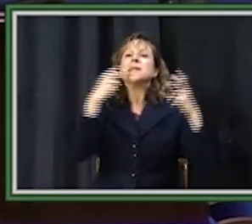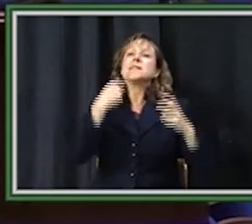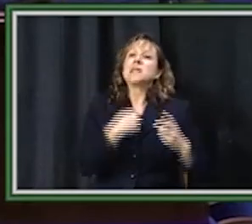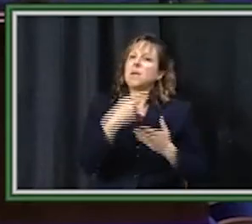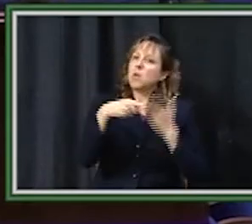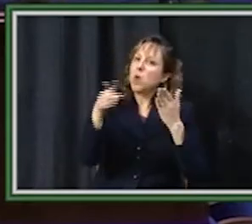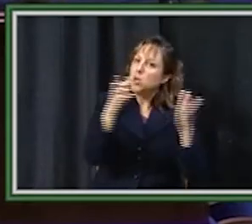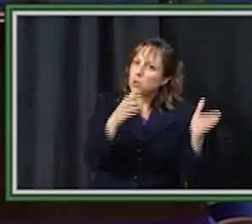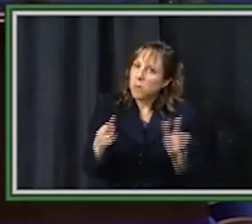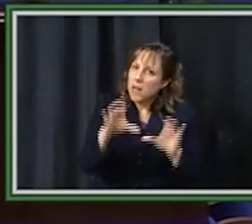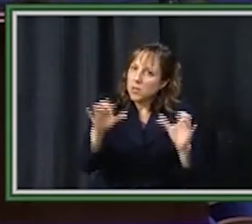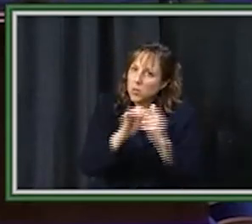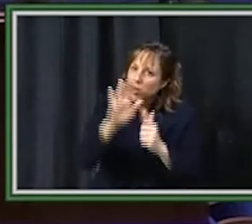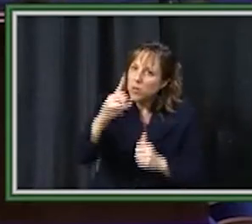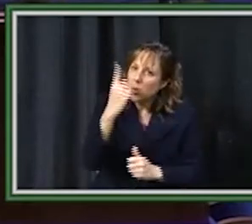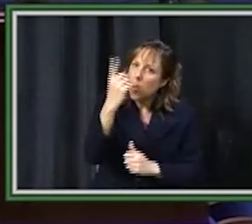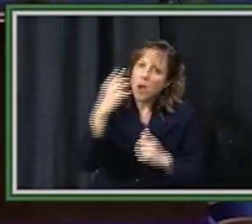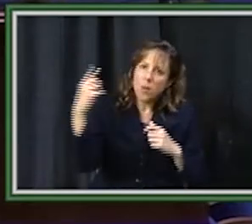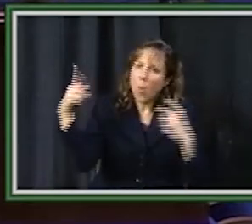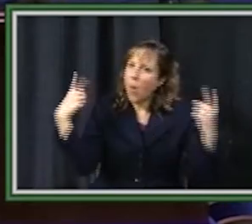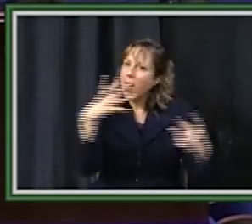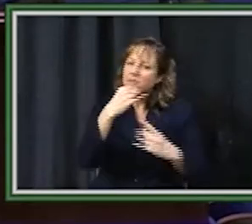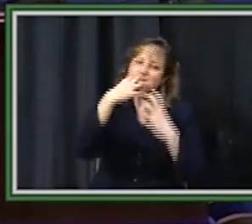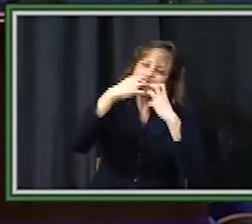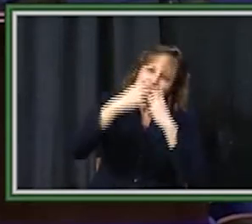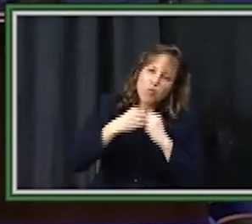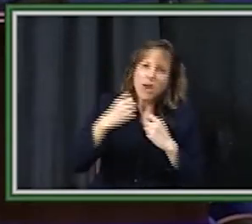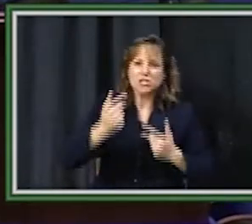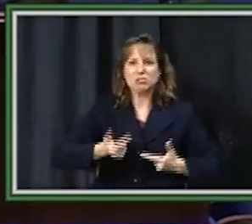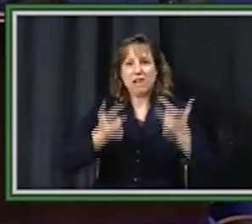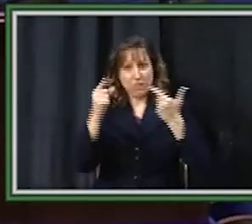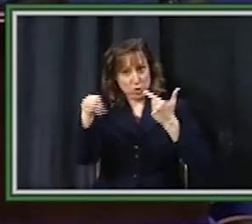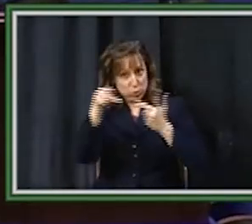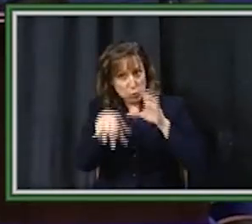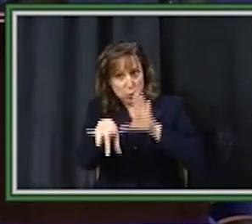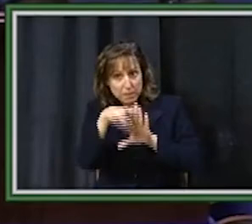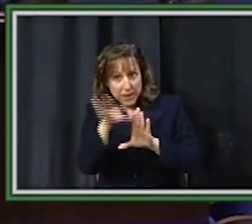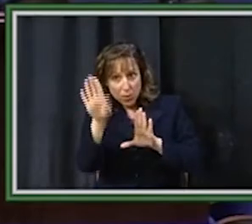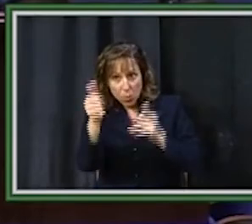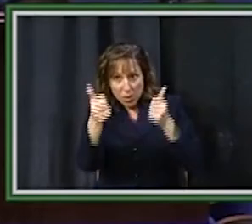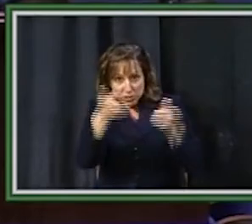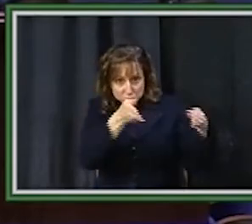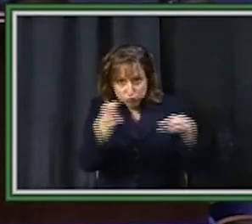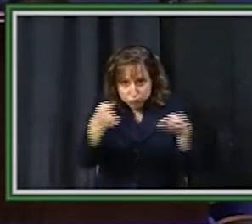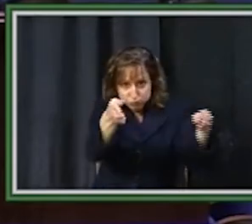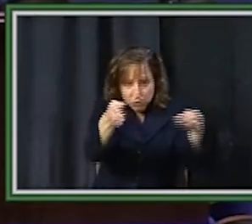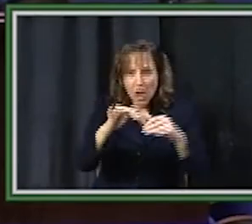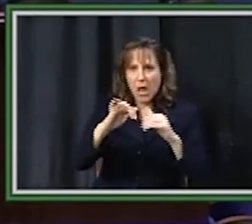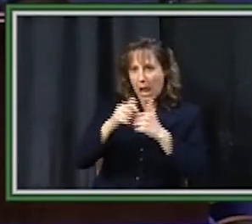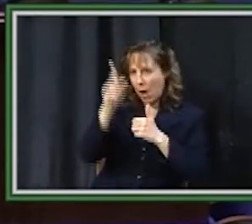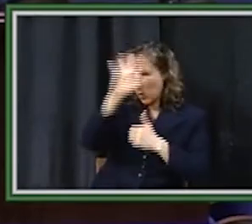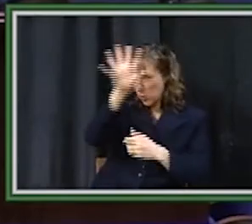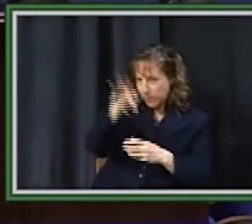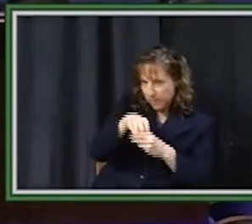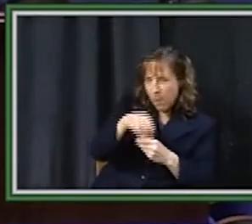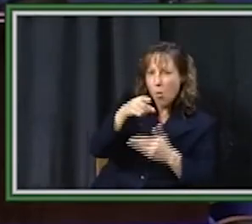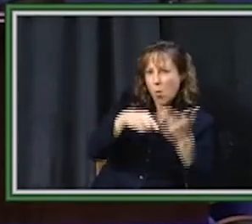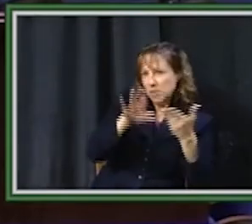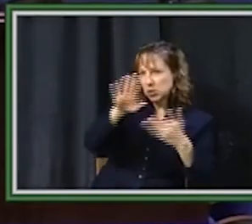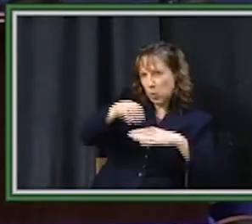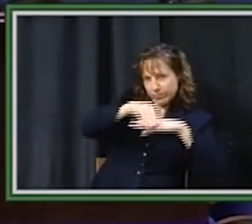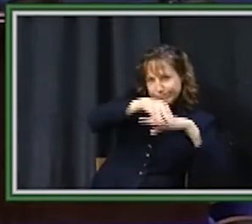one wild and precious life. You get to choose the path you take, how you will engage it, what is the mark you want to